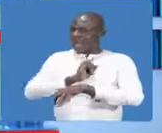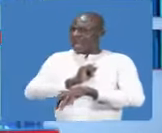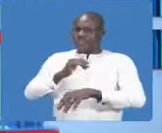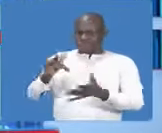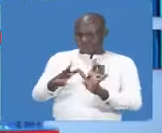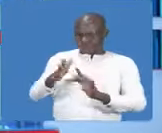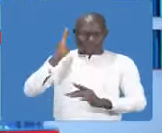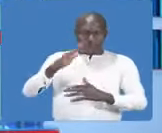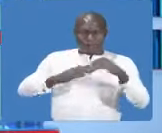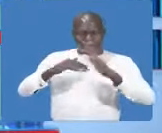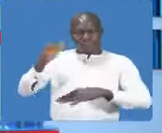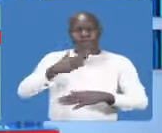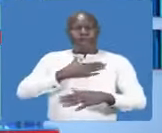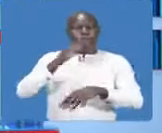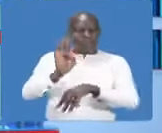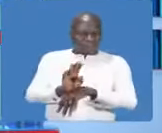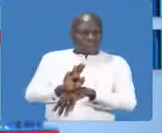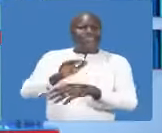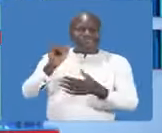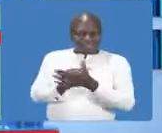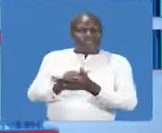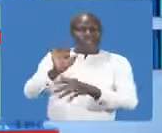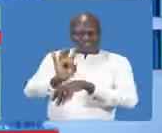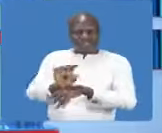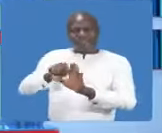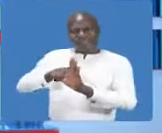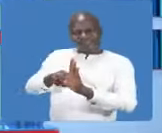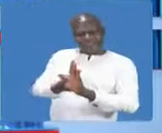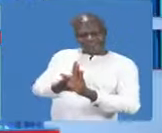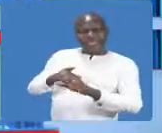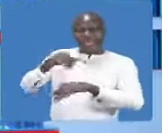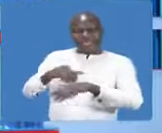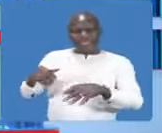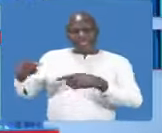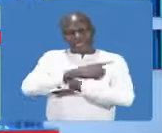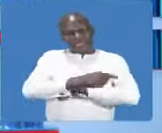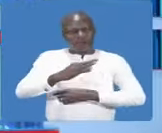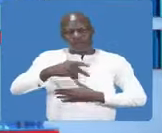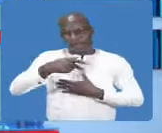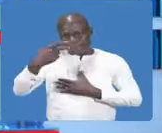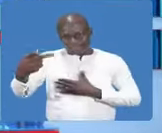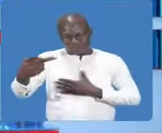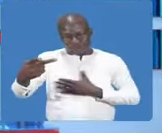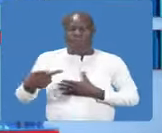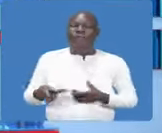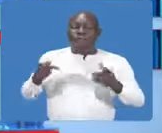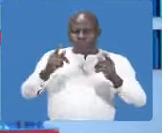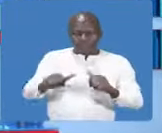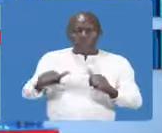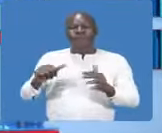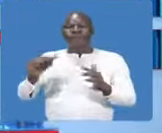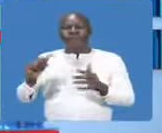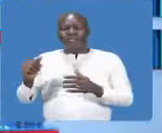build my church sa church no ana ashase on the day of Pentecost no enti